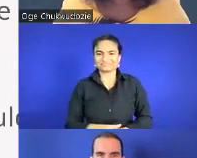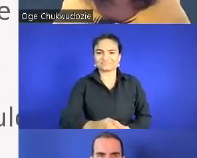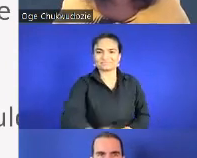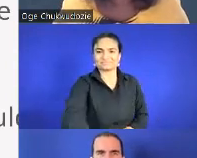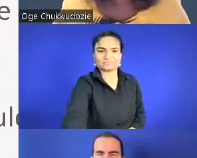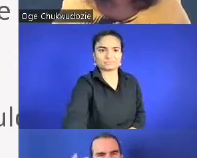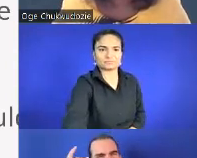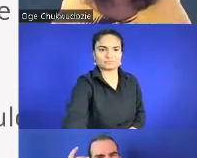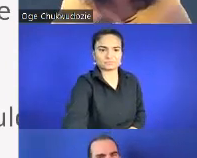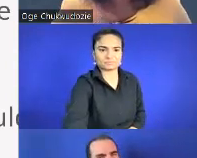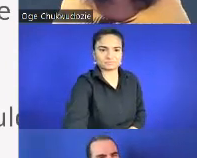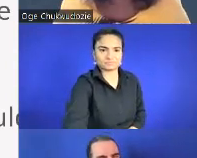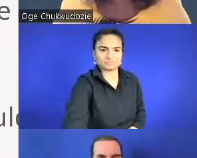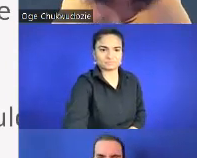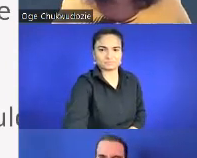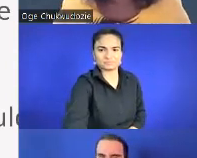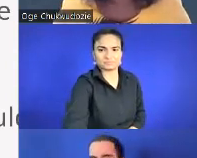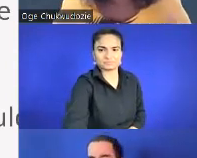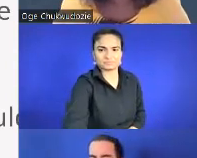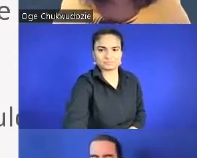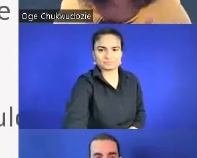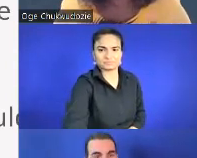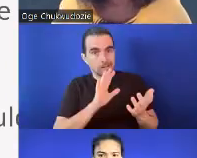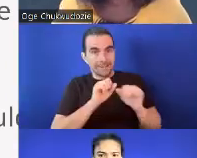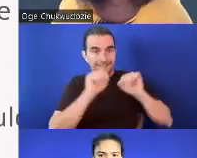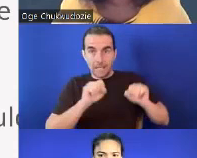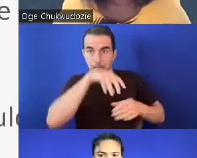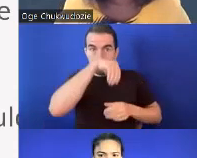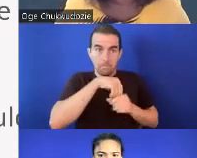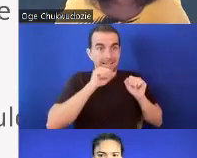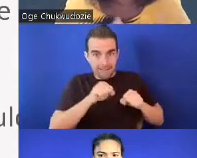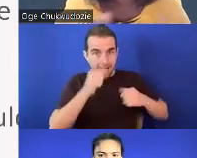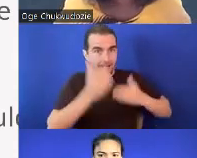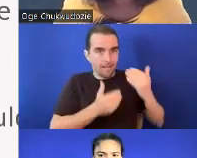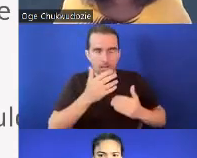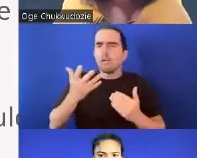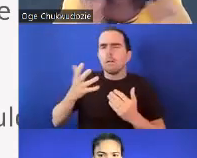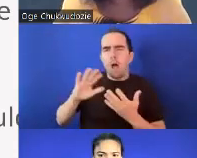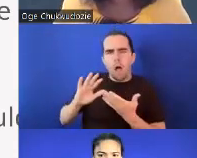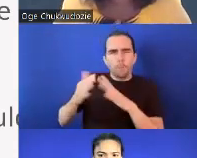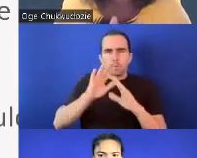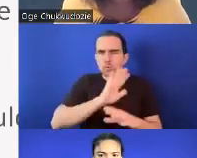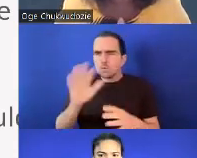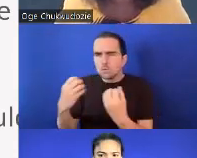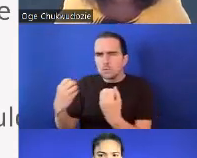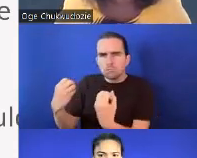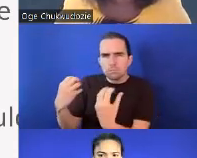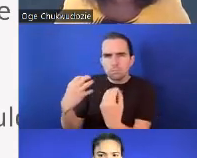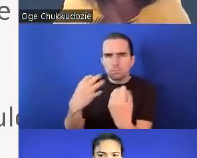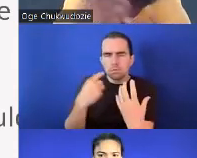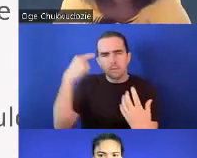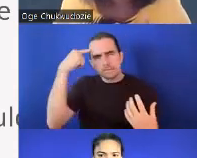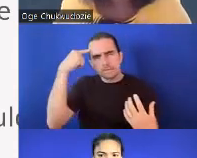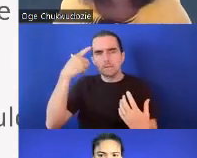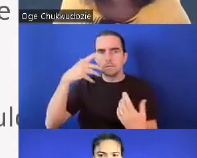community leader, or so you should also explore these things. And then of course, know that language is important.